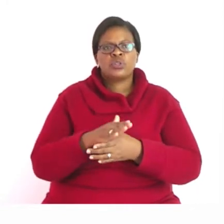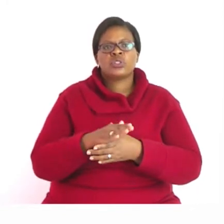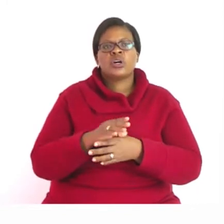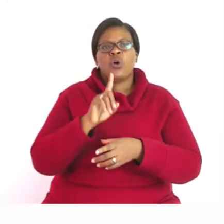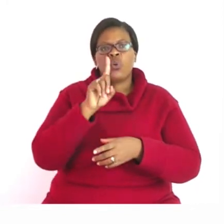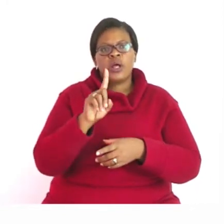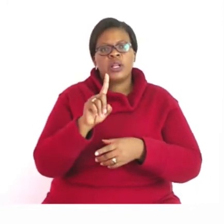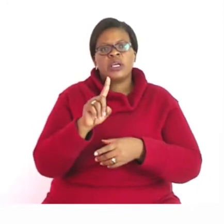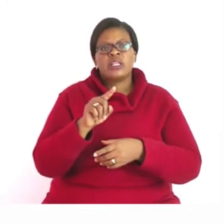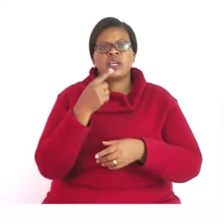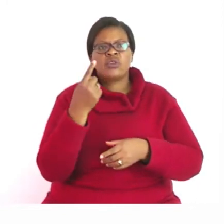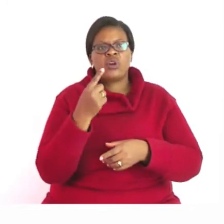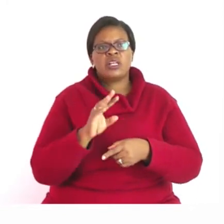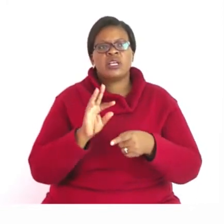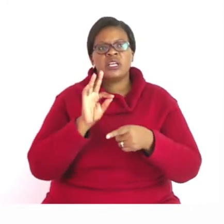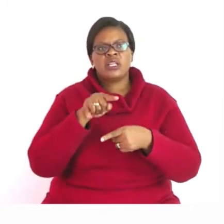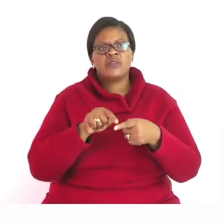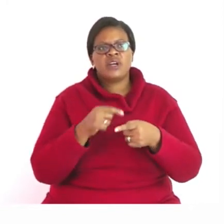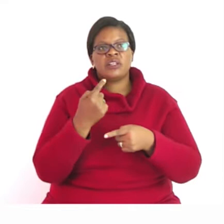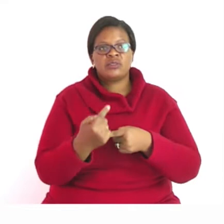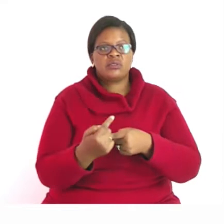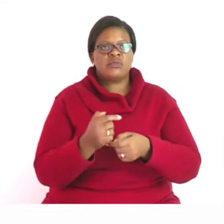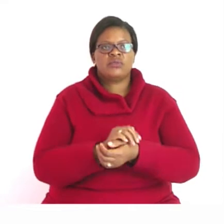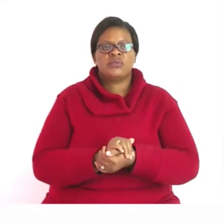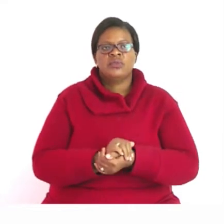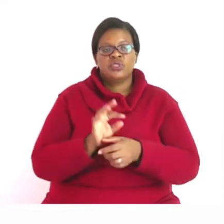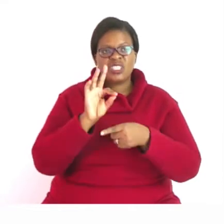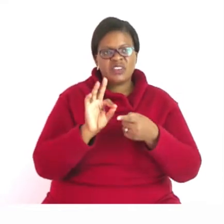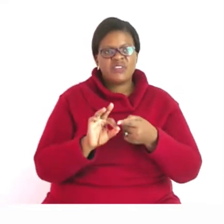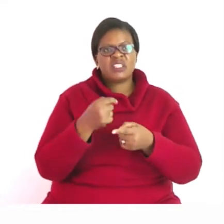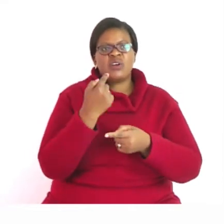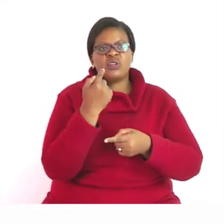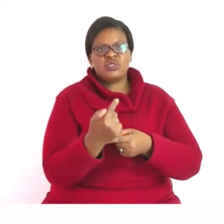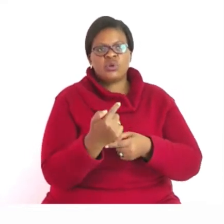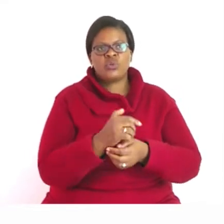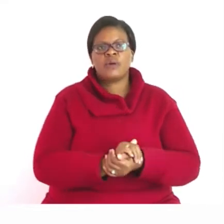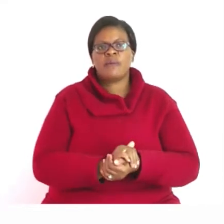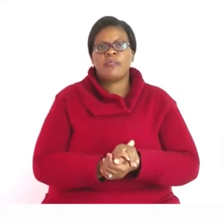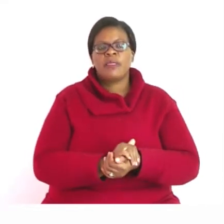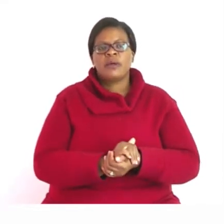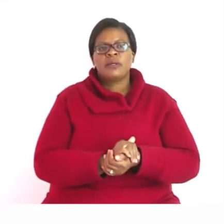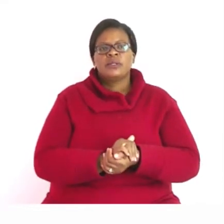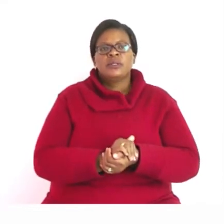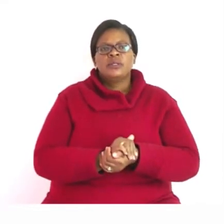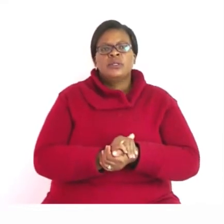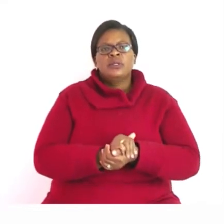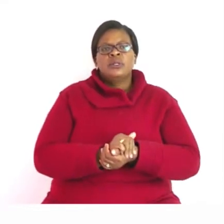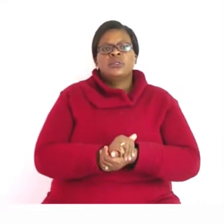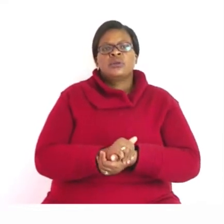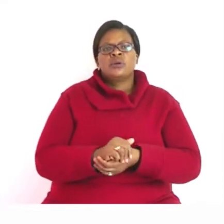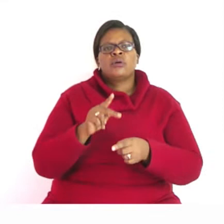What are prime factors? These are factors of a number that